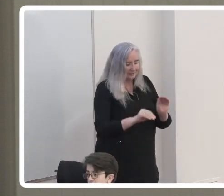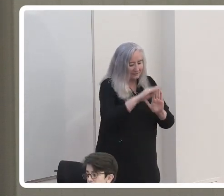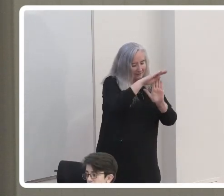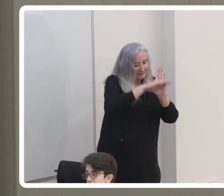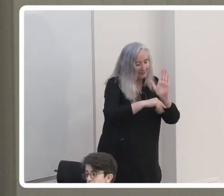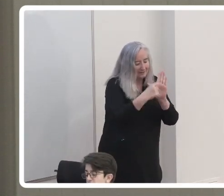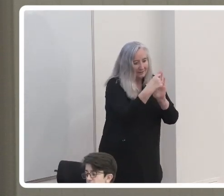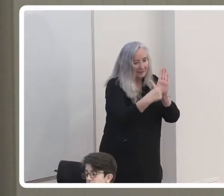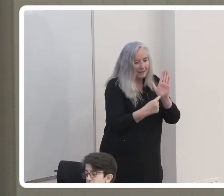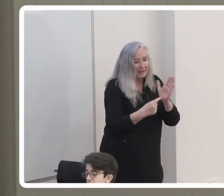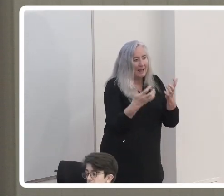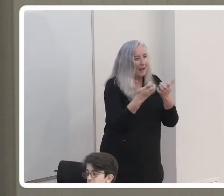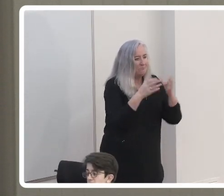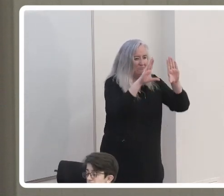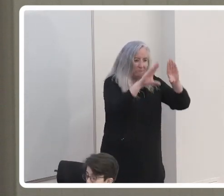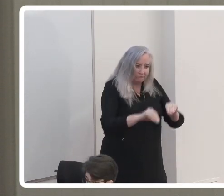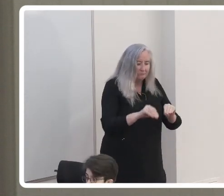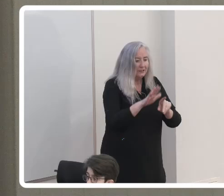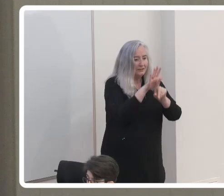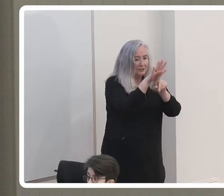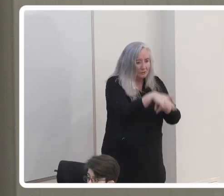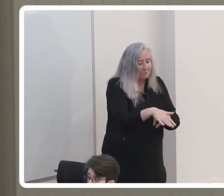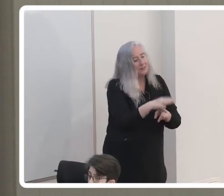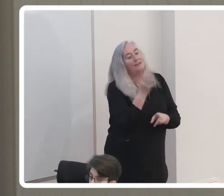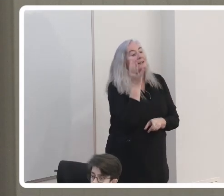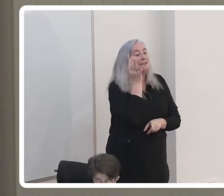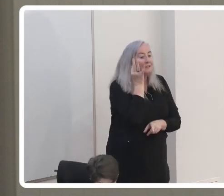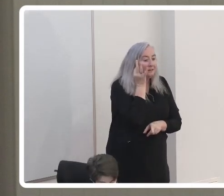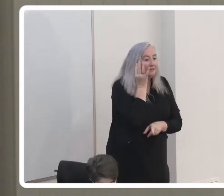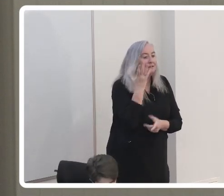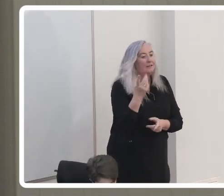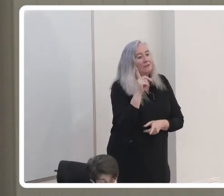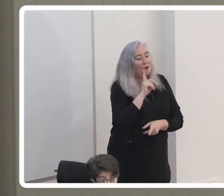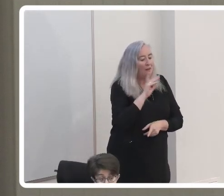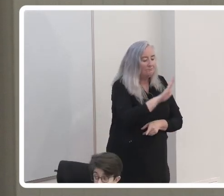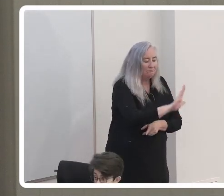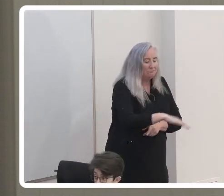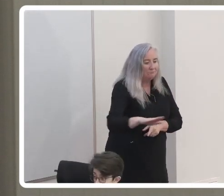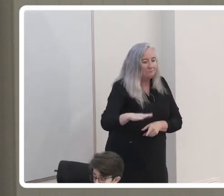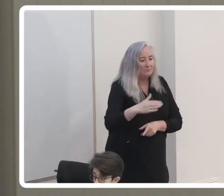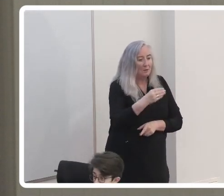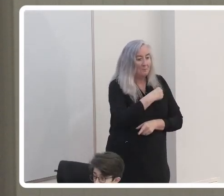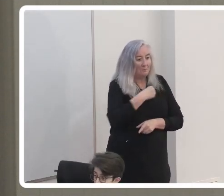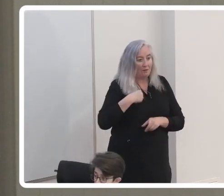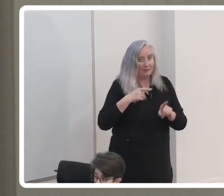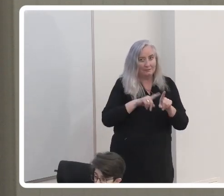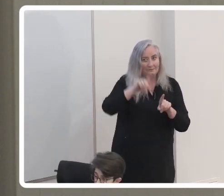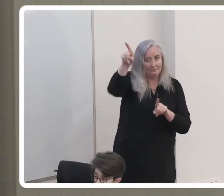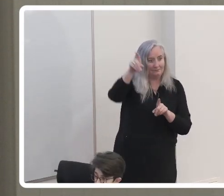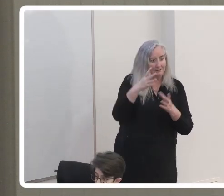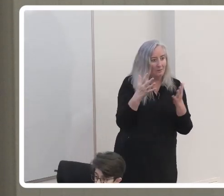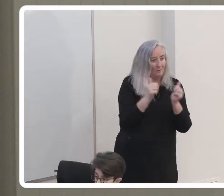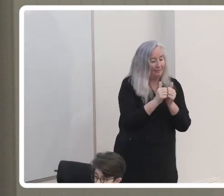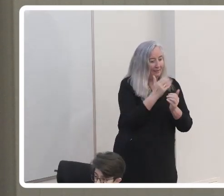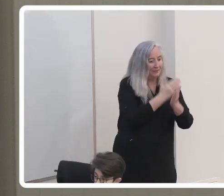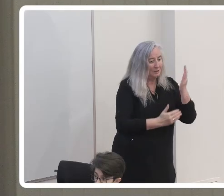disproportionate discrimination faced by women and girls with disabilities in Poland, an issue that the Polish